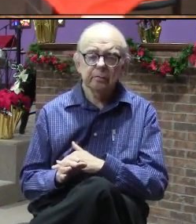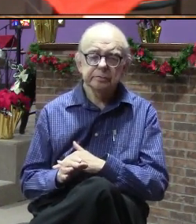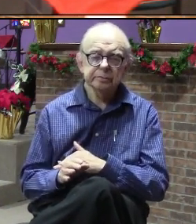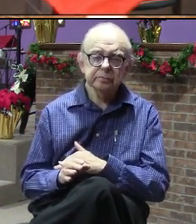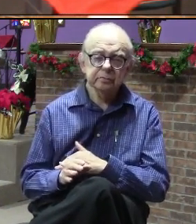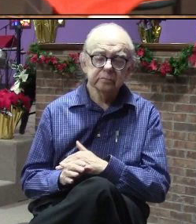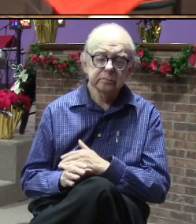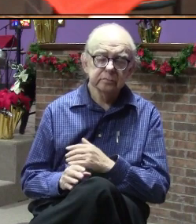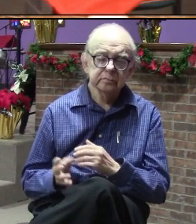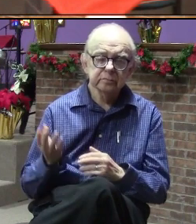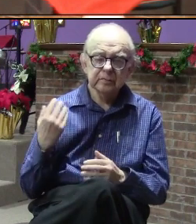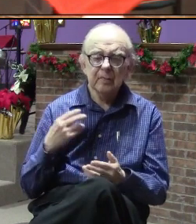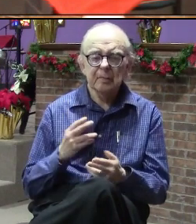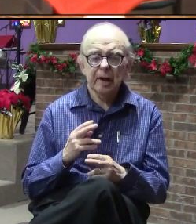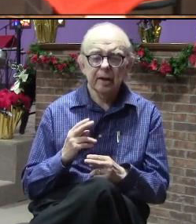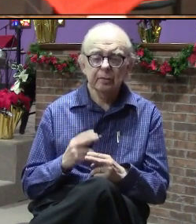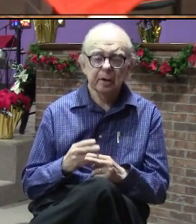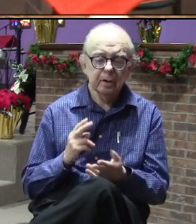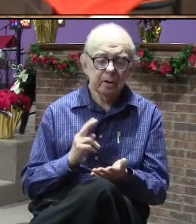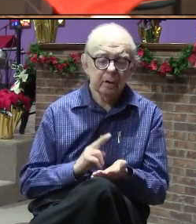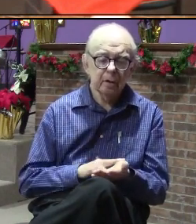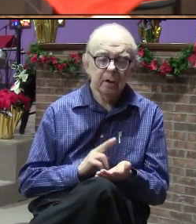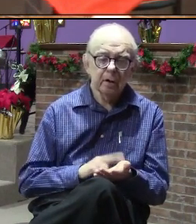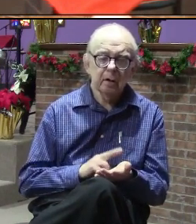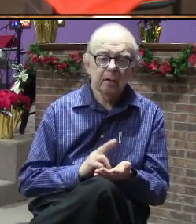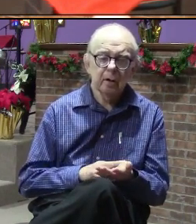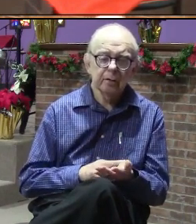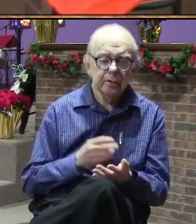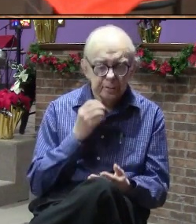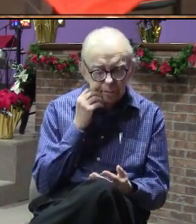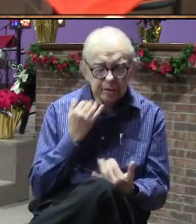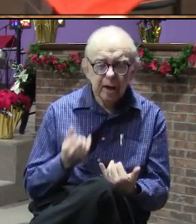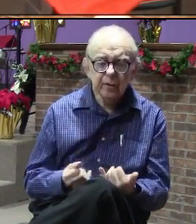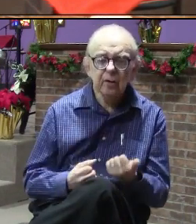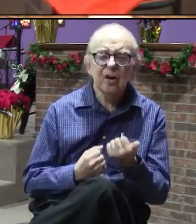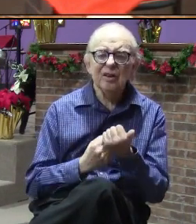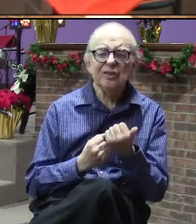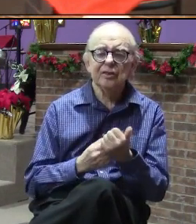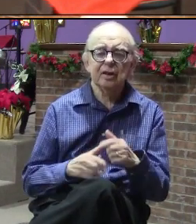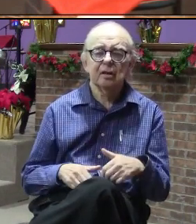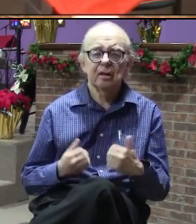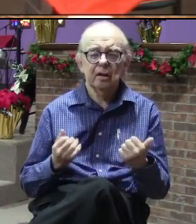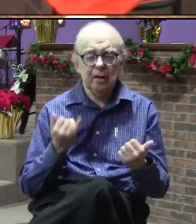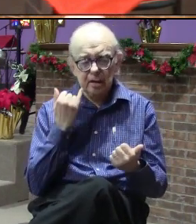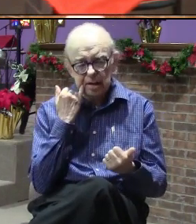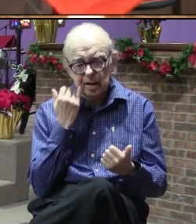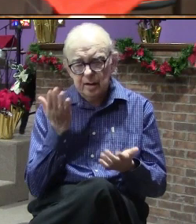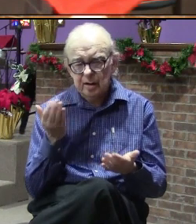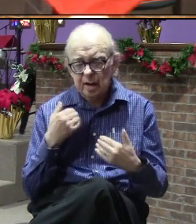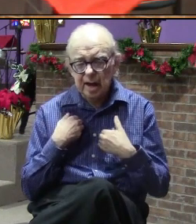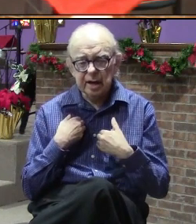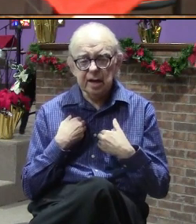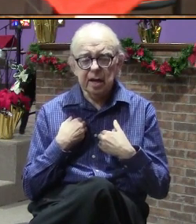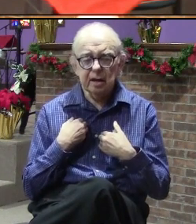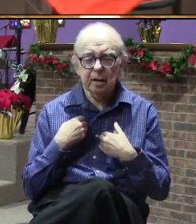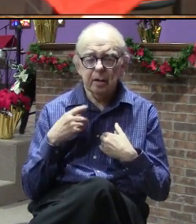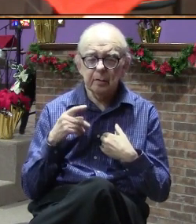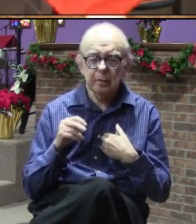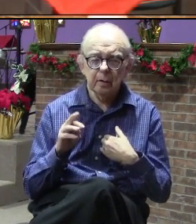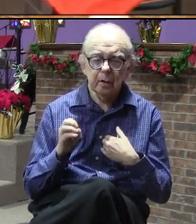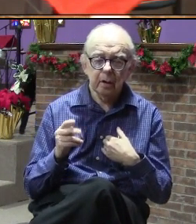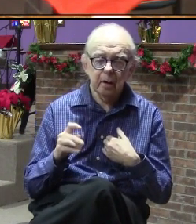we used to call them nursing homes, but they're assisted living places and everything else. If you had any property, any